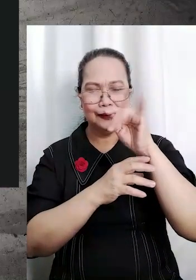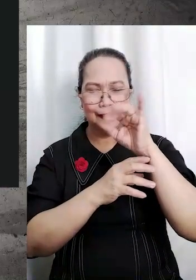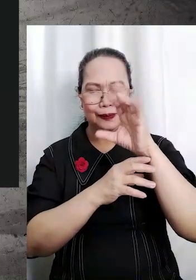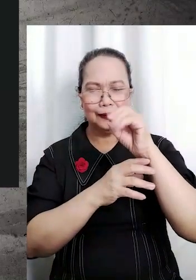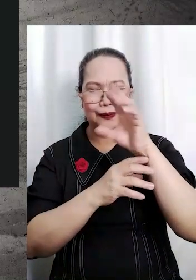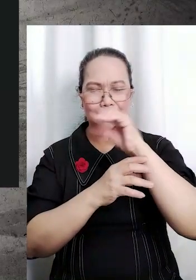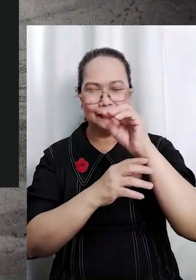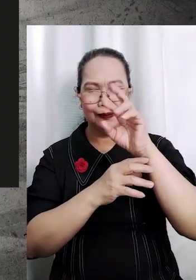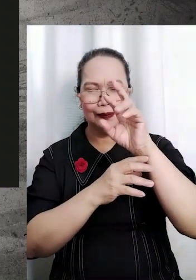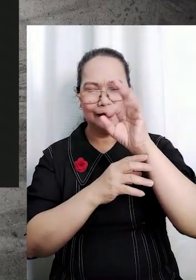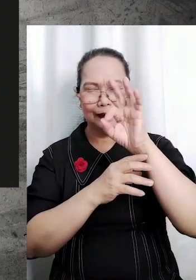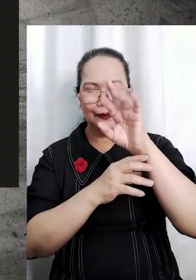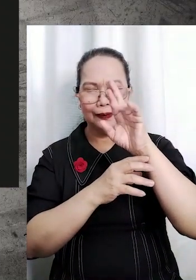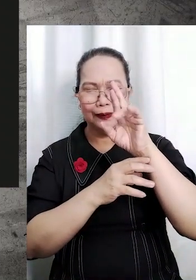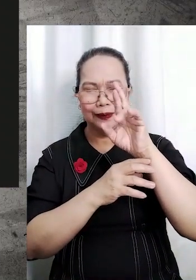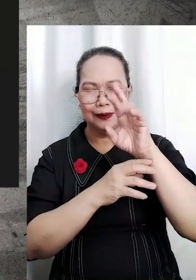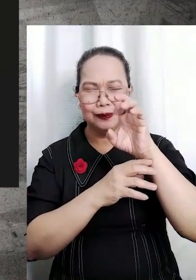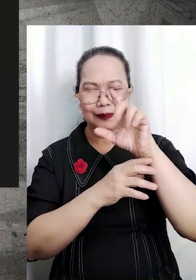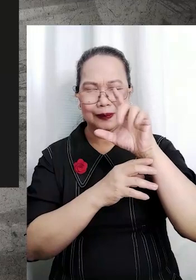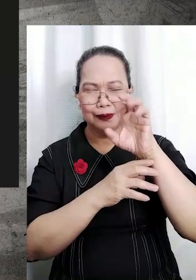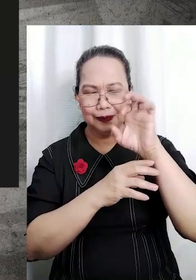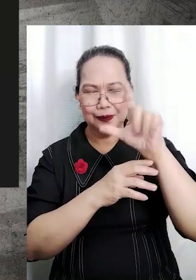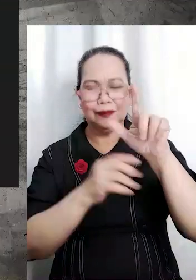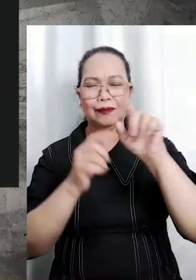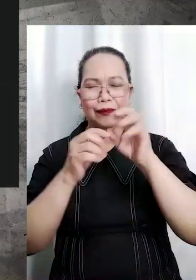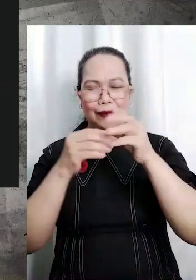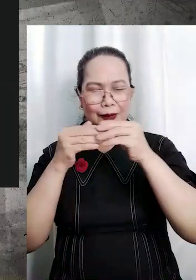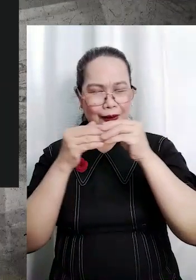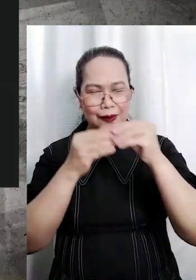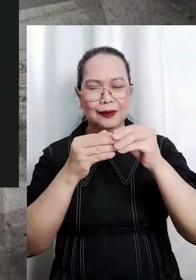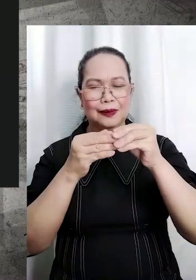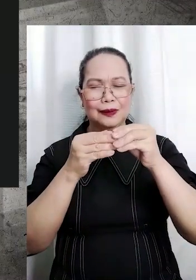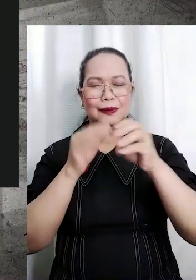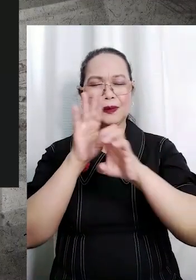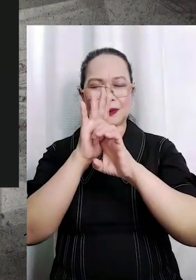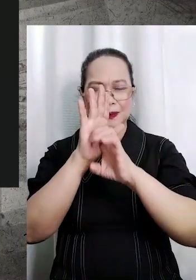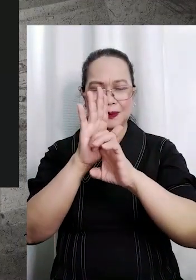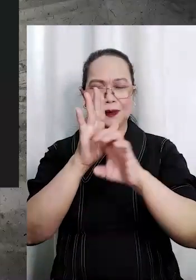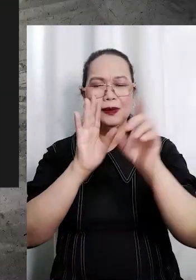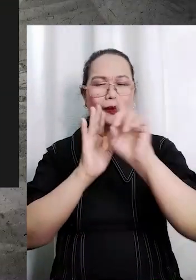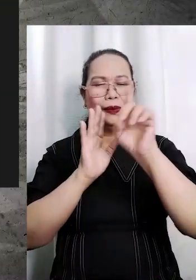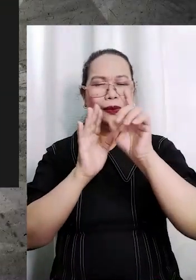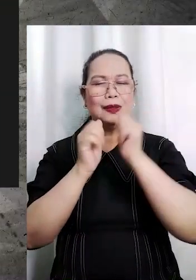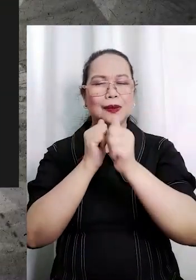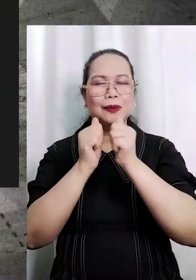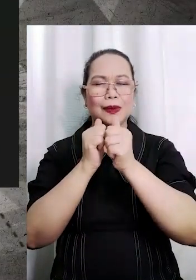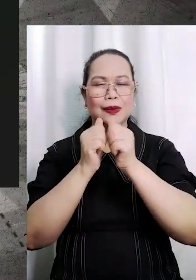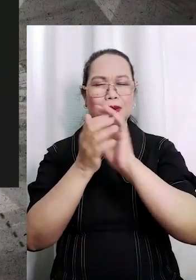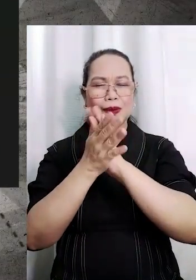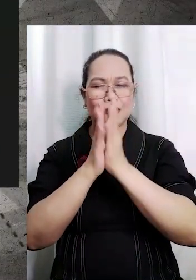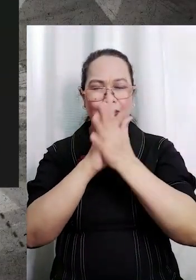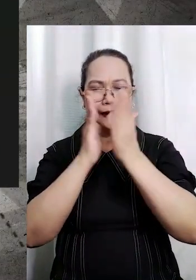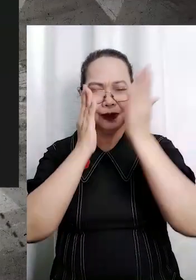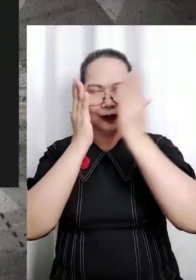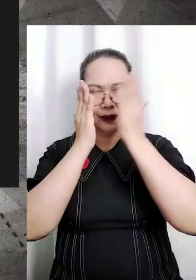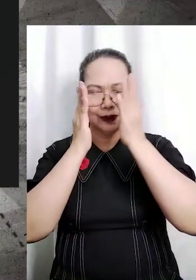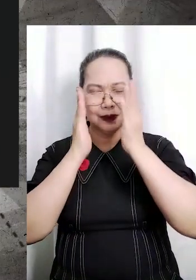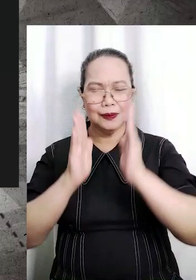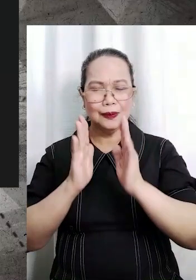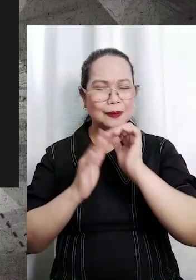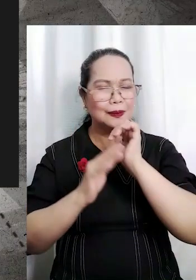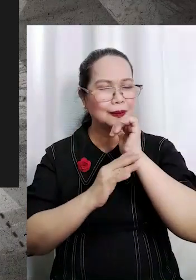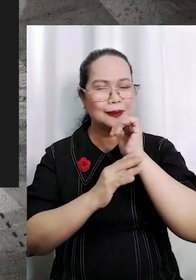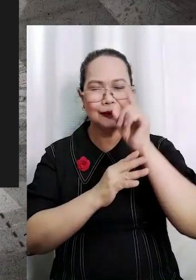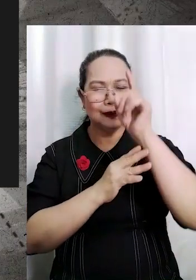Brother Chito, and Brother Paeng. Lord, above all, let them be the example of what it means to be a